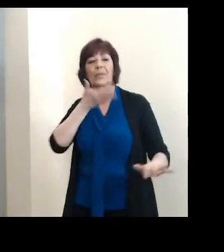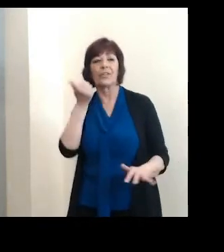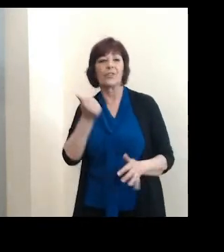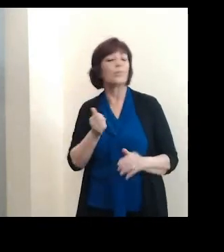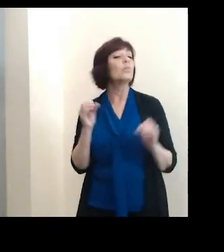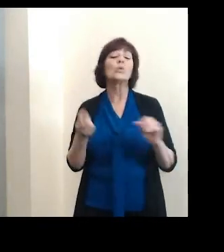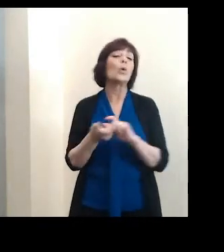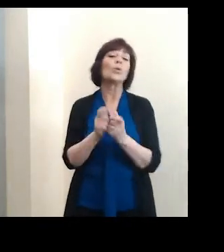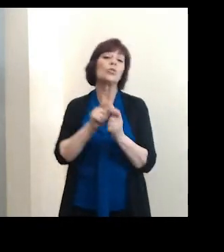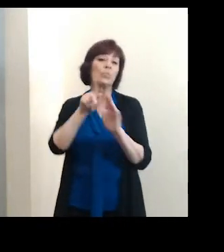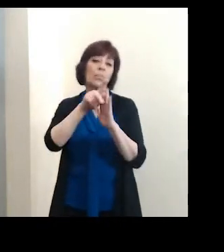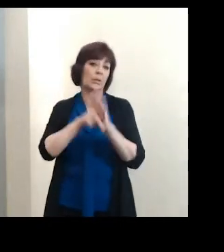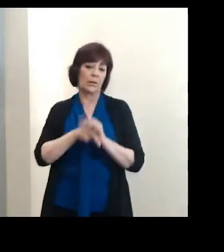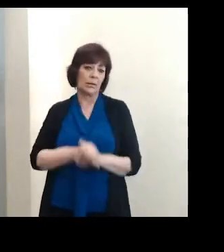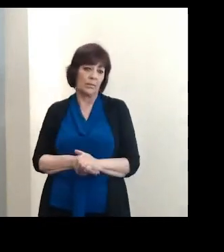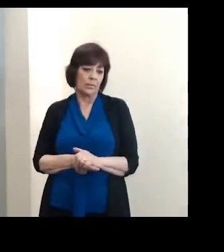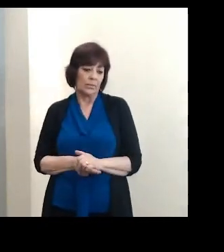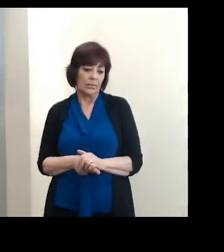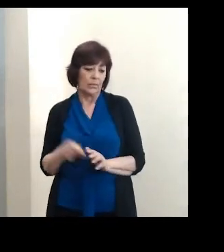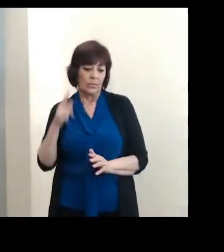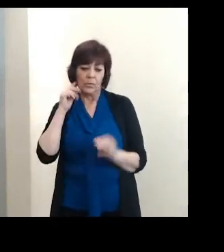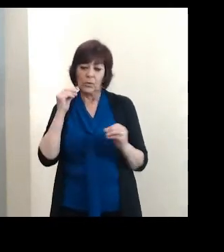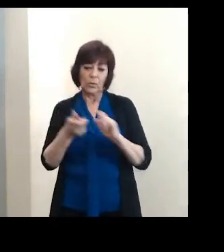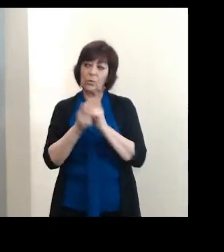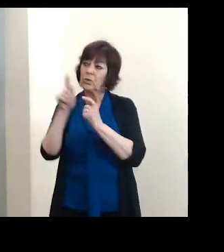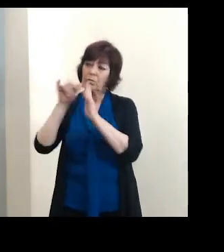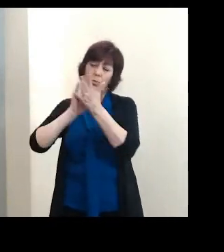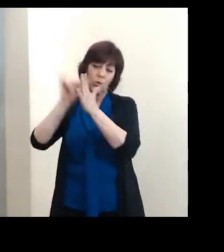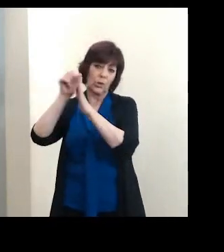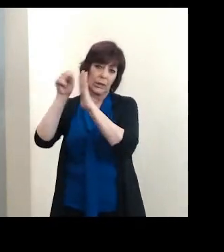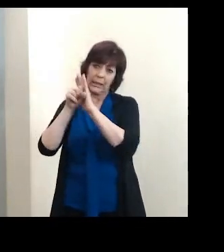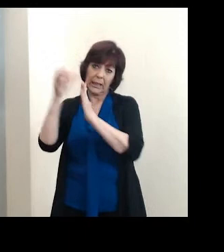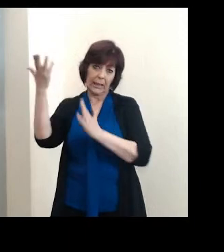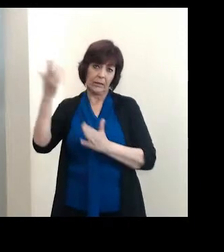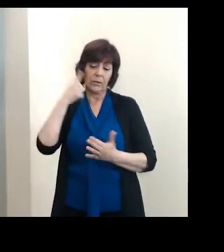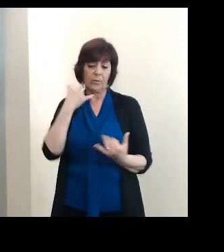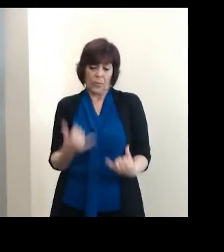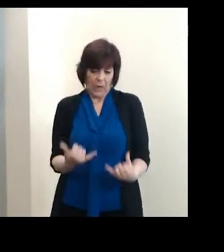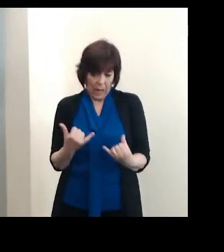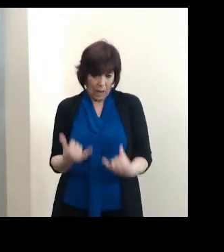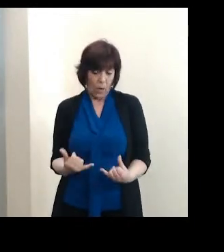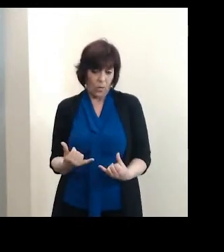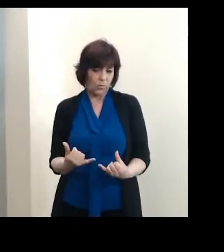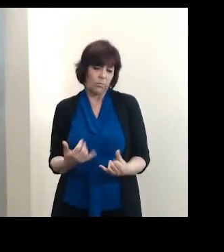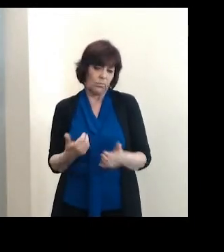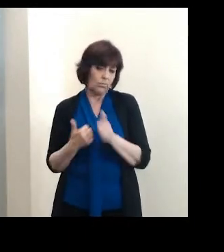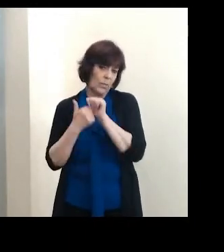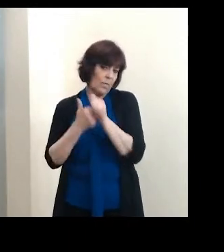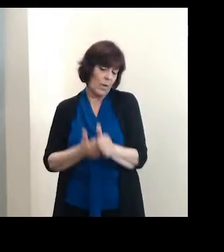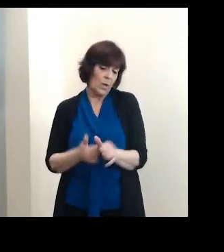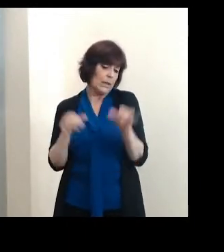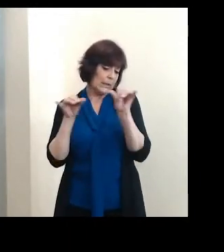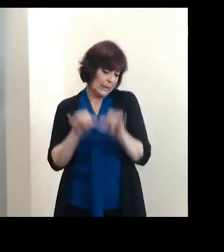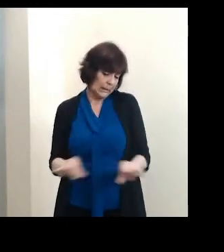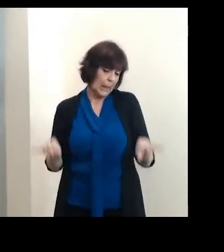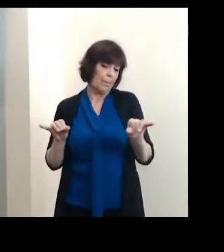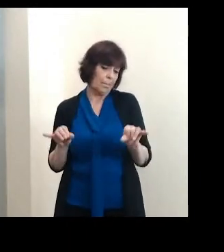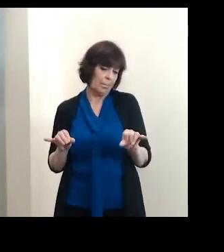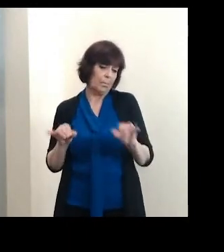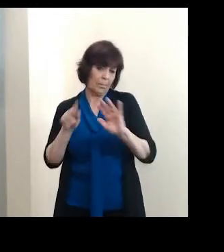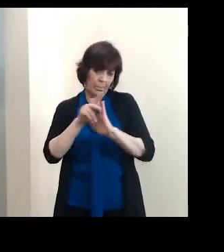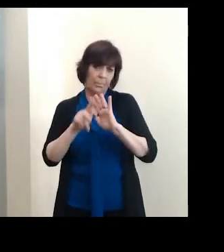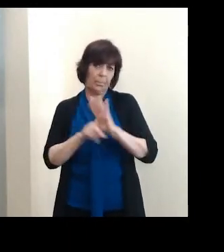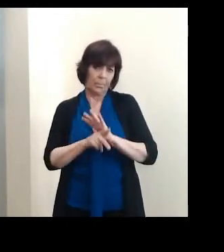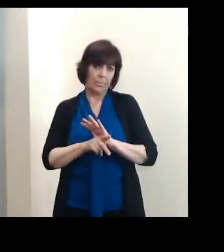been no change. We've heard no change from New York State either. So for now, it is following the same standard. As